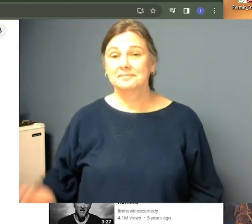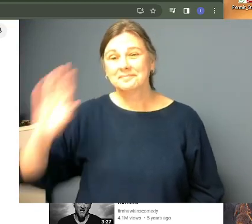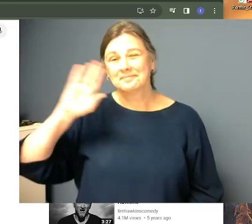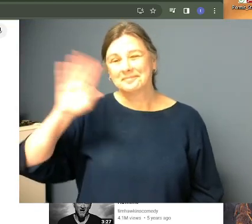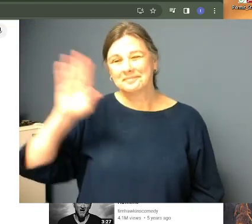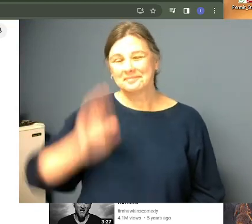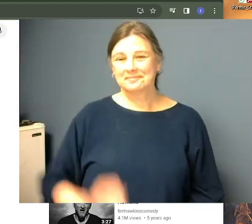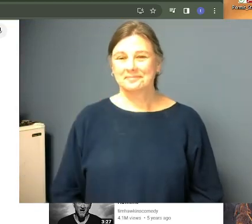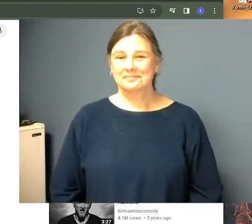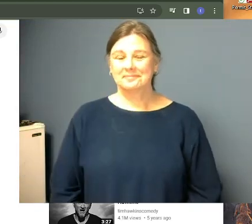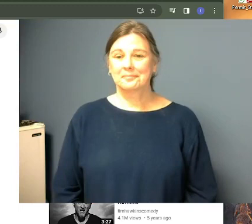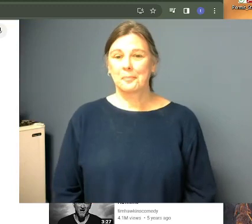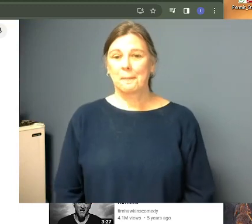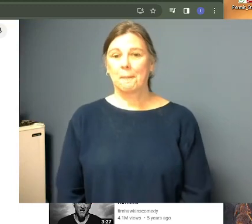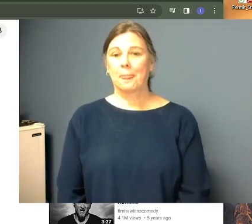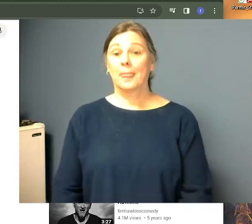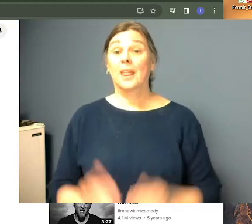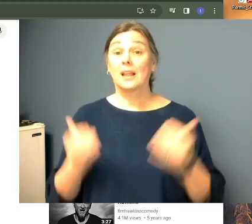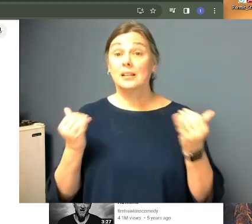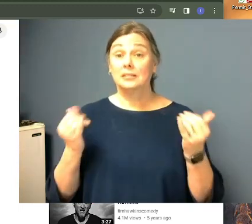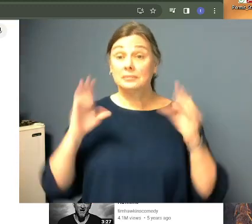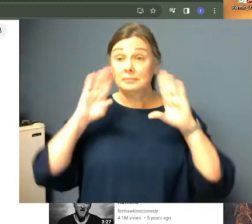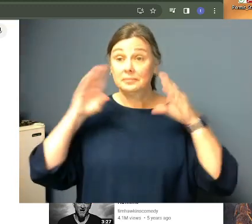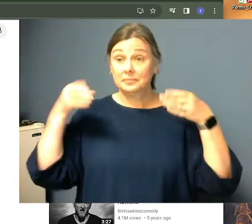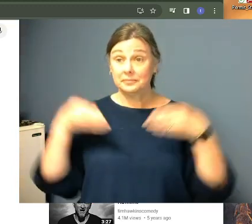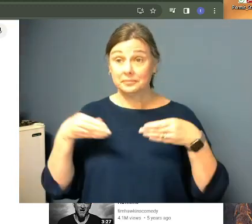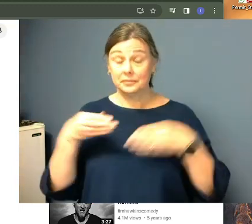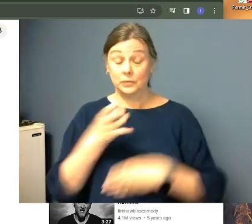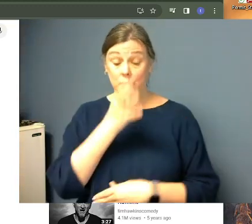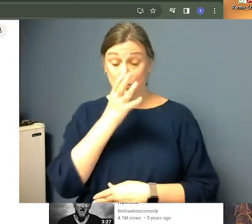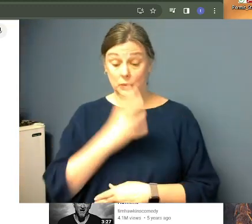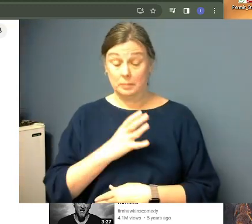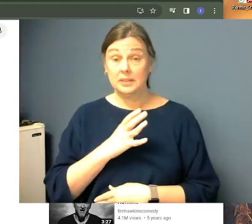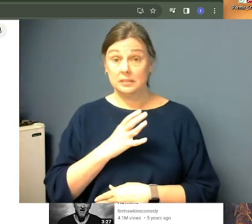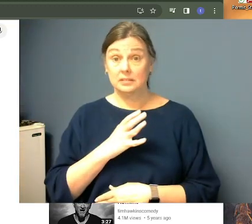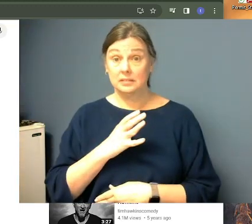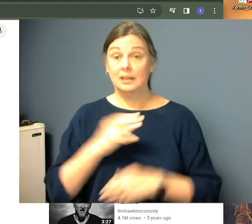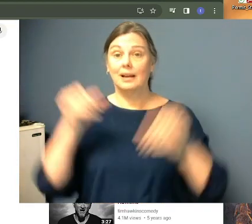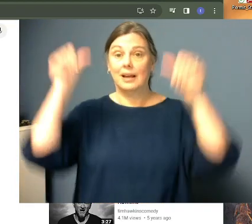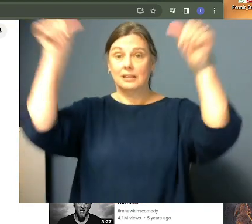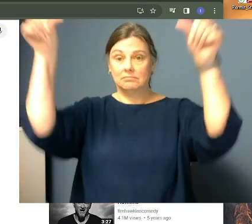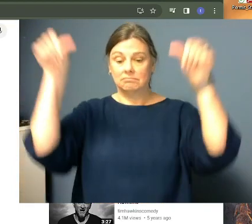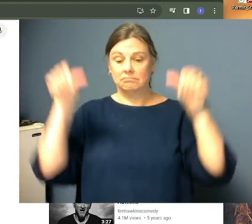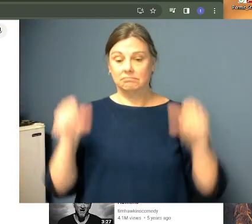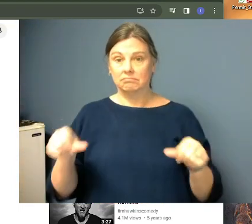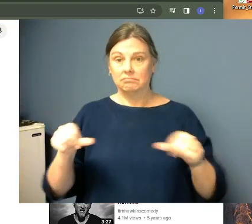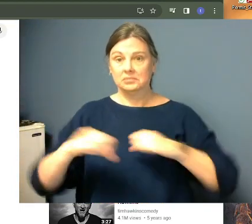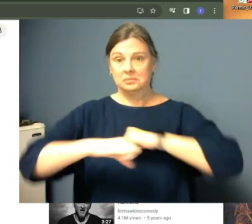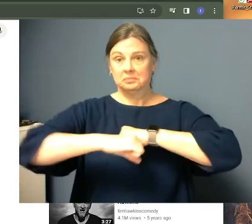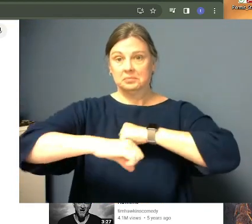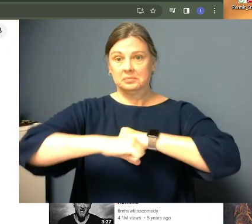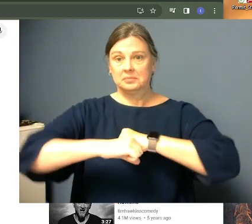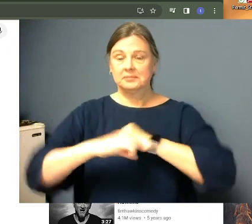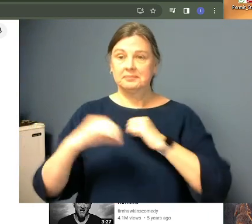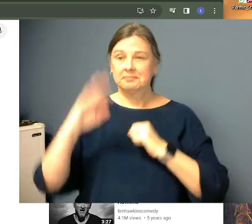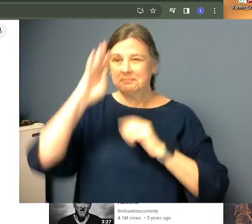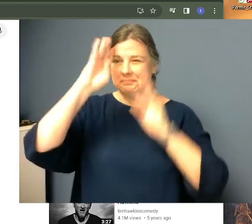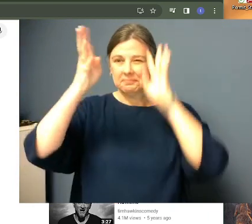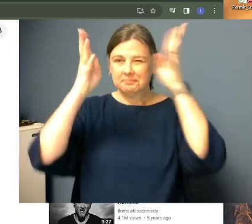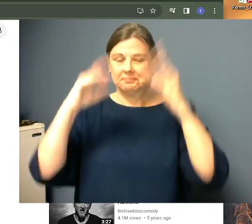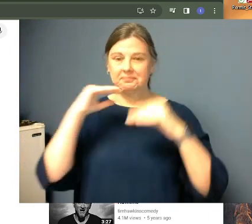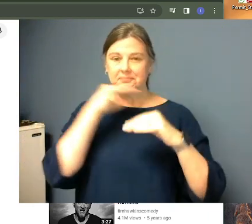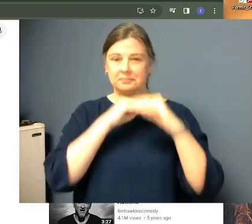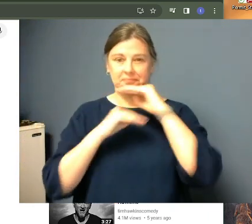Hello. What we're looking at here is women in propaganda. And we did this with World War